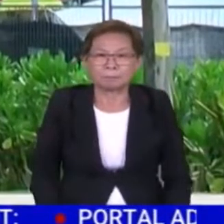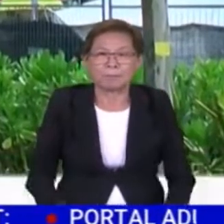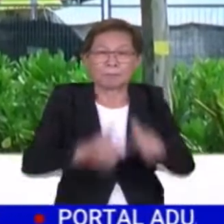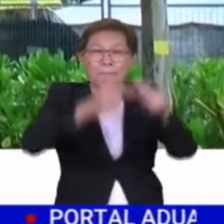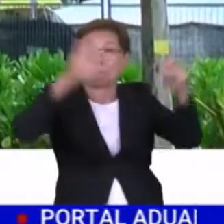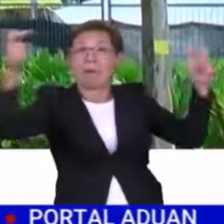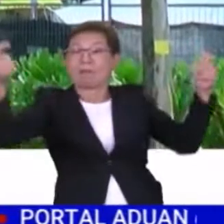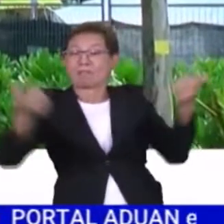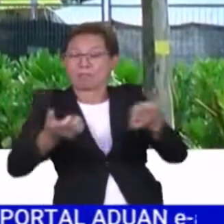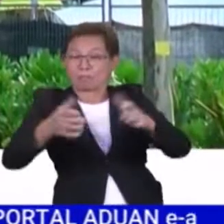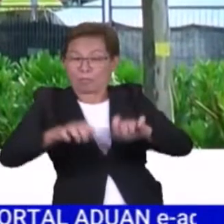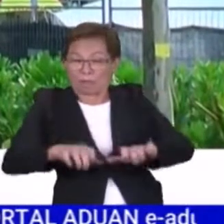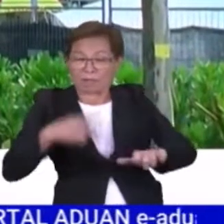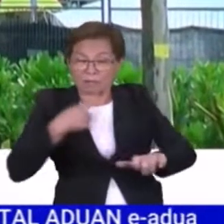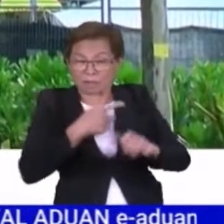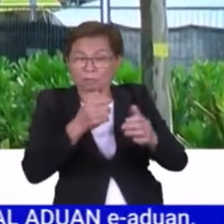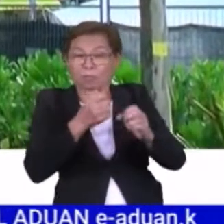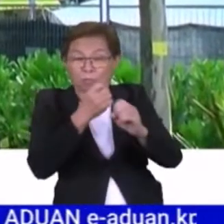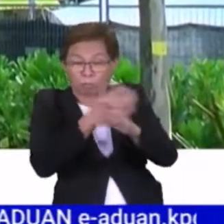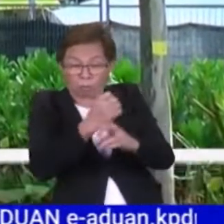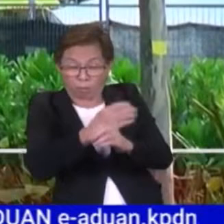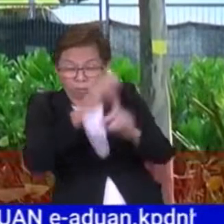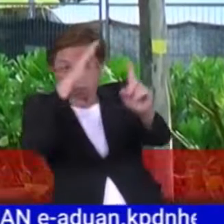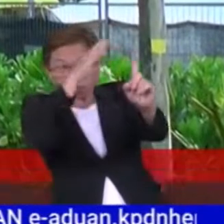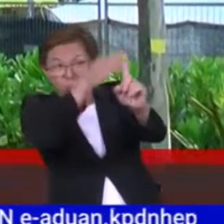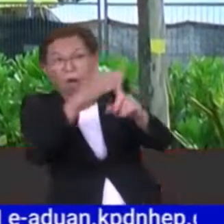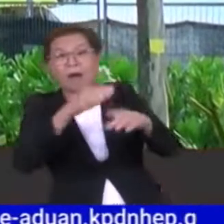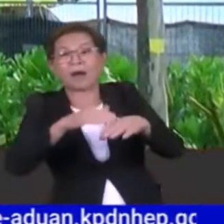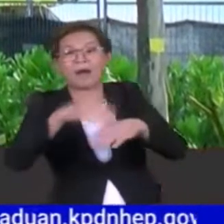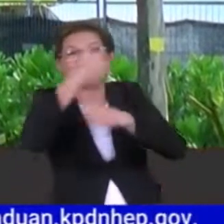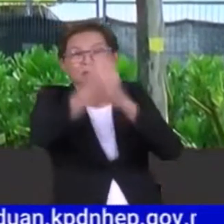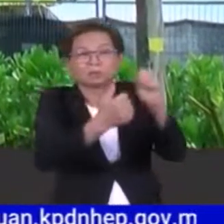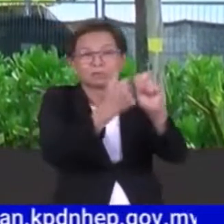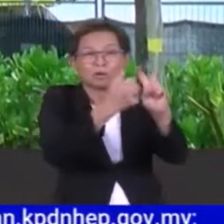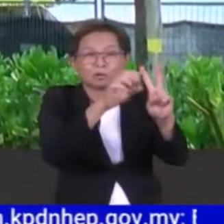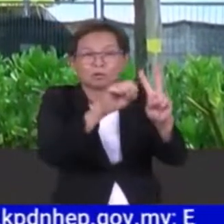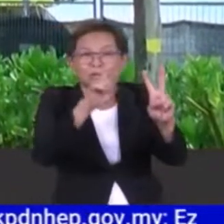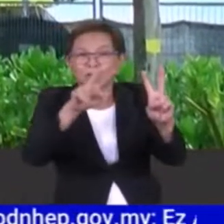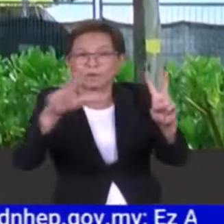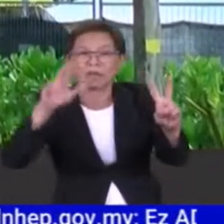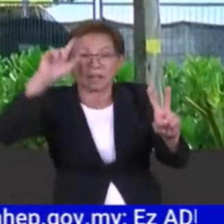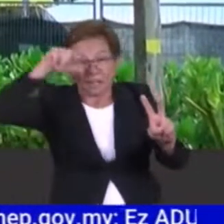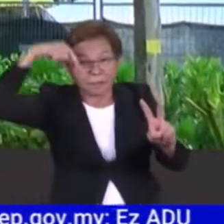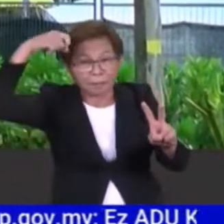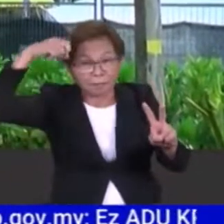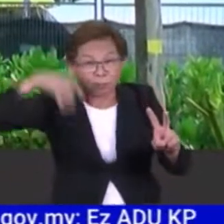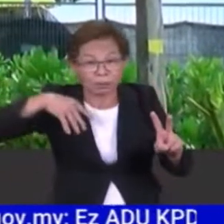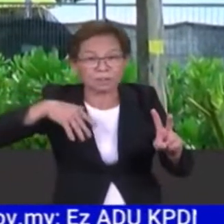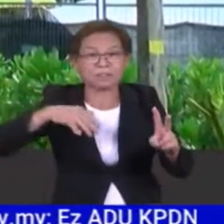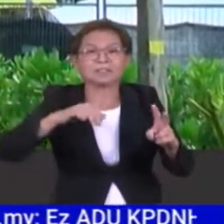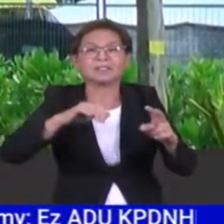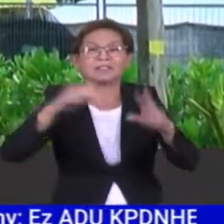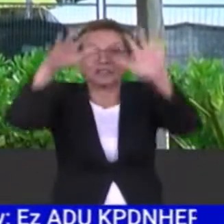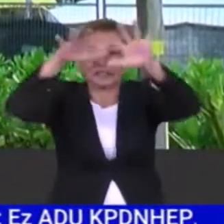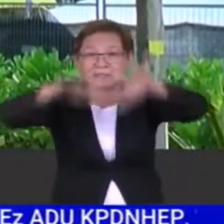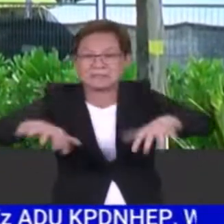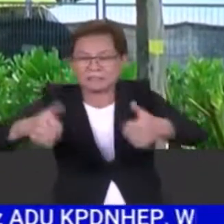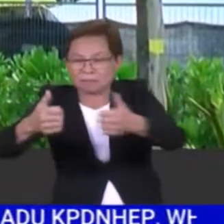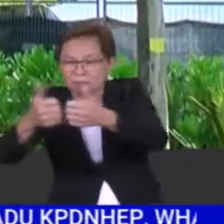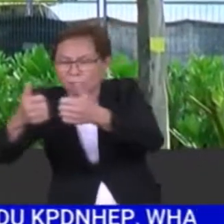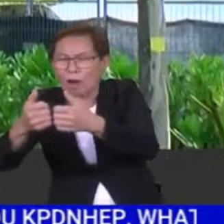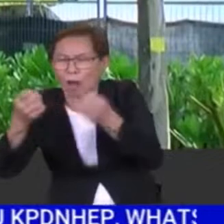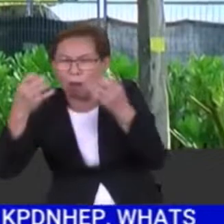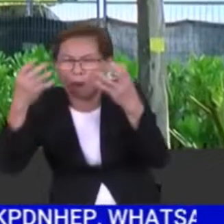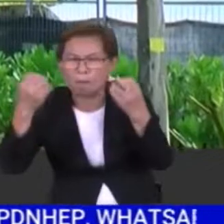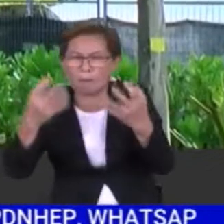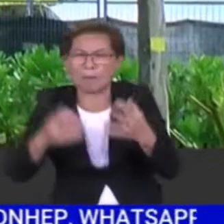The big event that we are working towards to now is next year's Cambodia SEA Games. But leading up to it, there's a lot of local races